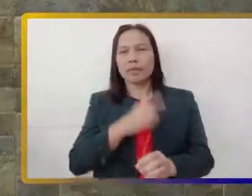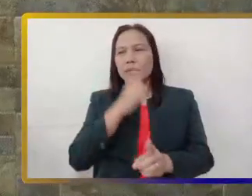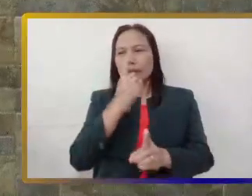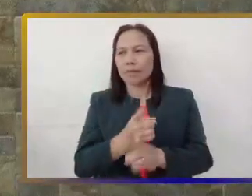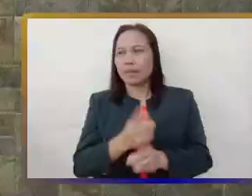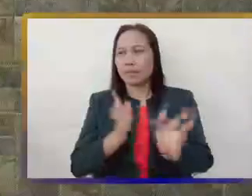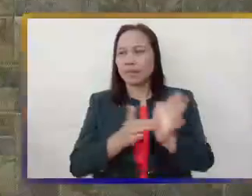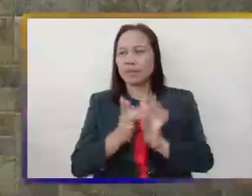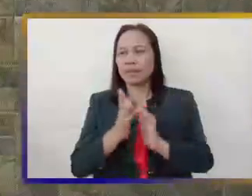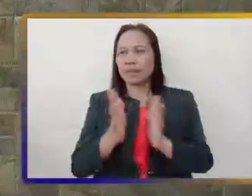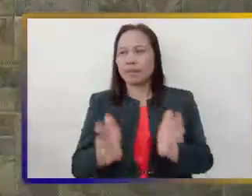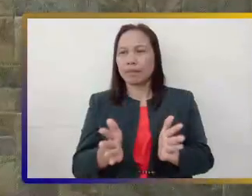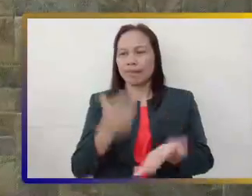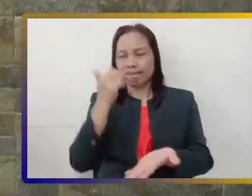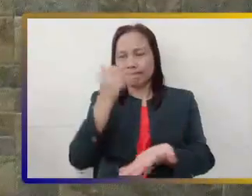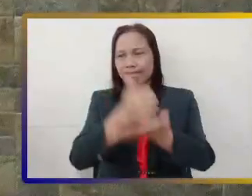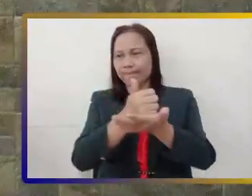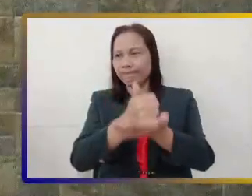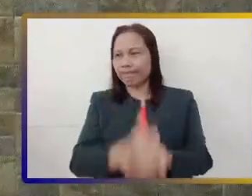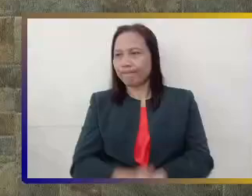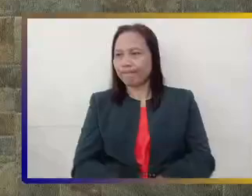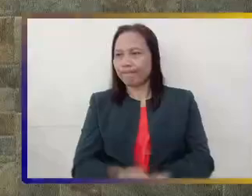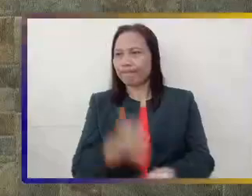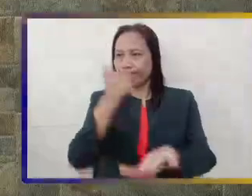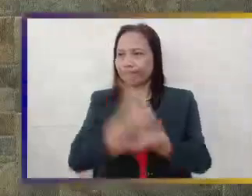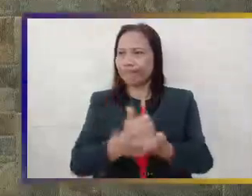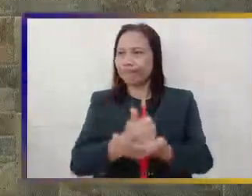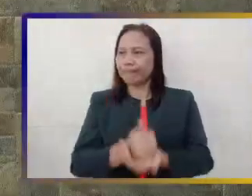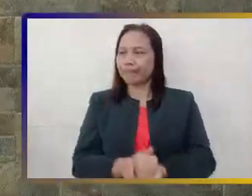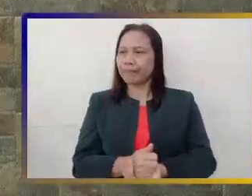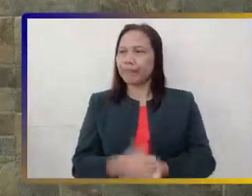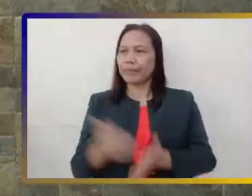wrach am am